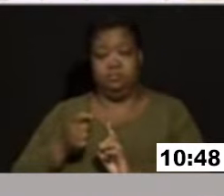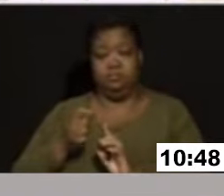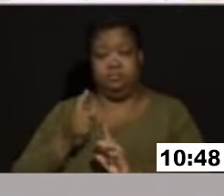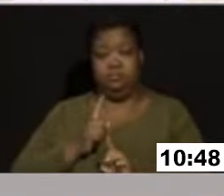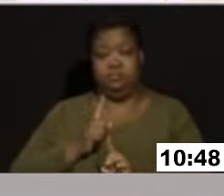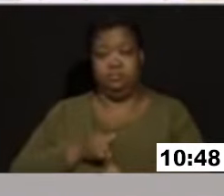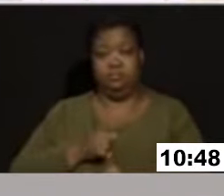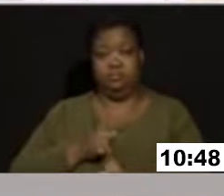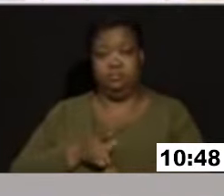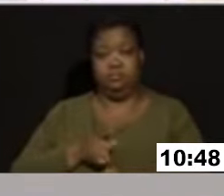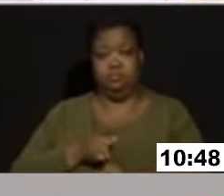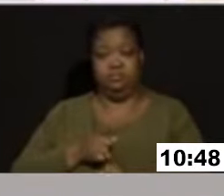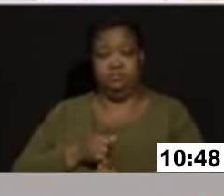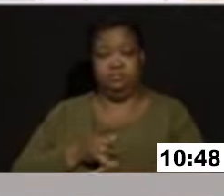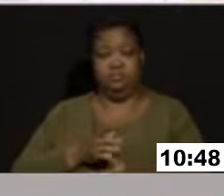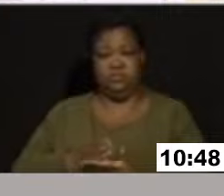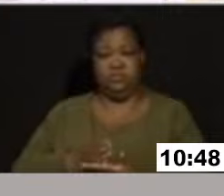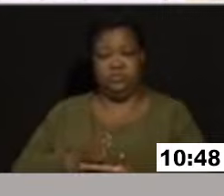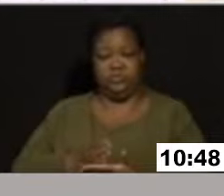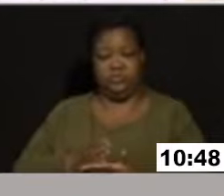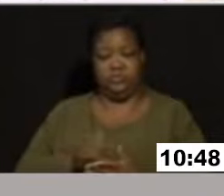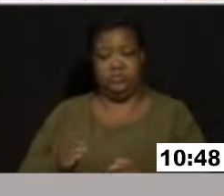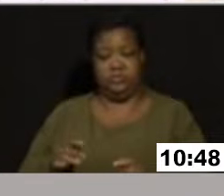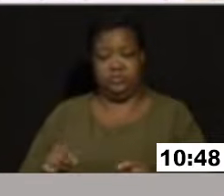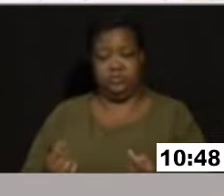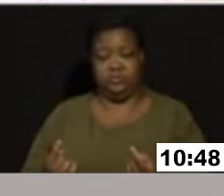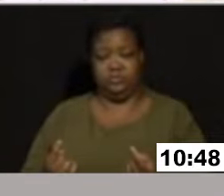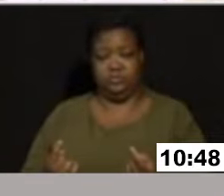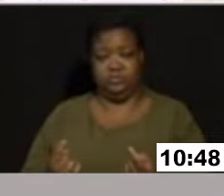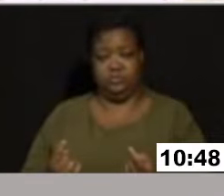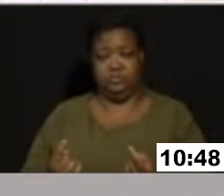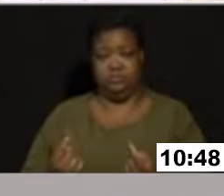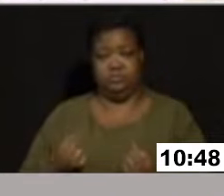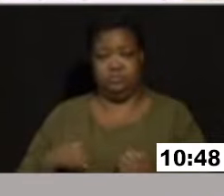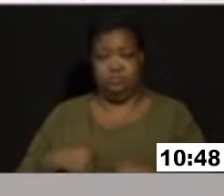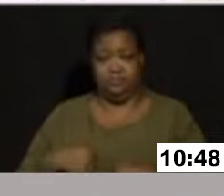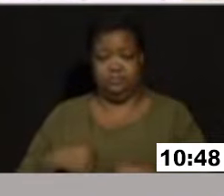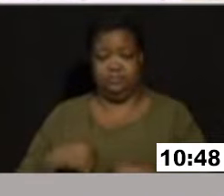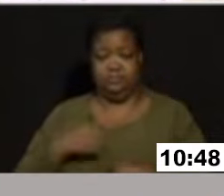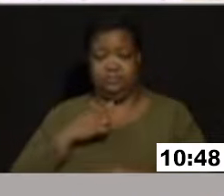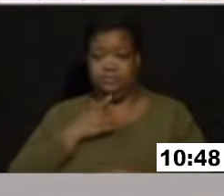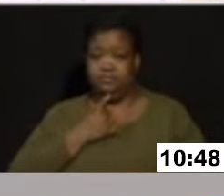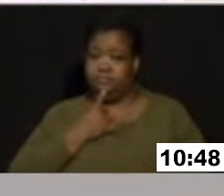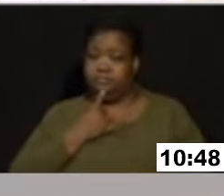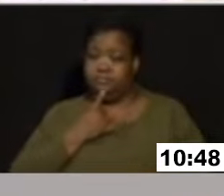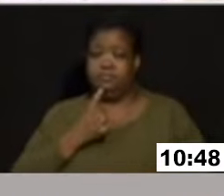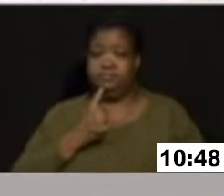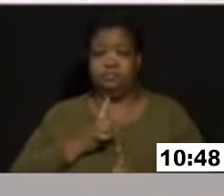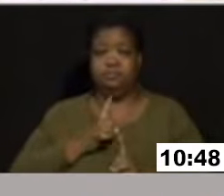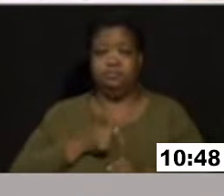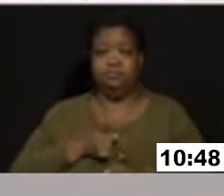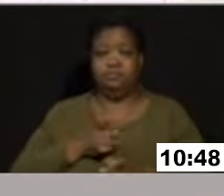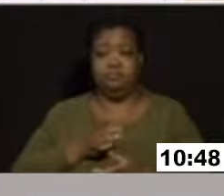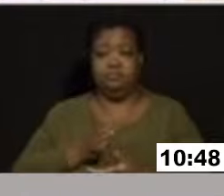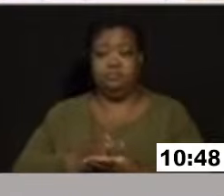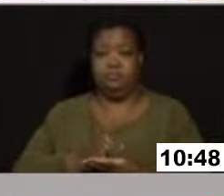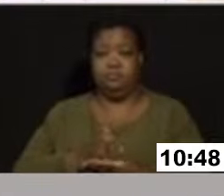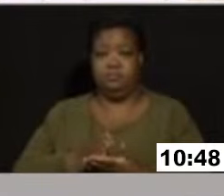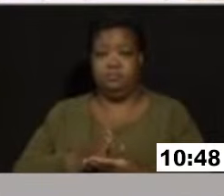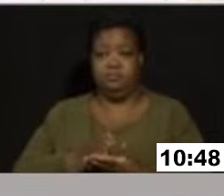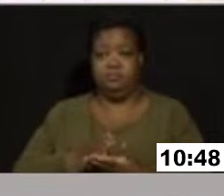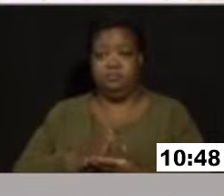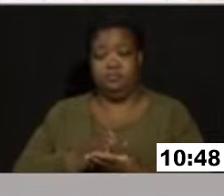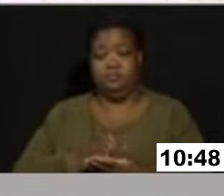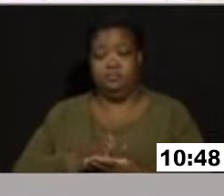directive cannot be varied, but I direct that it be varied to the